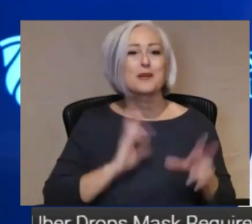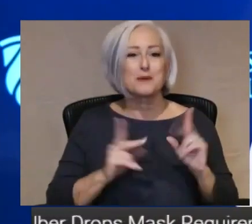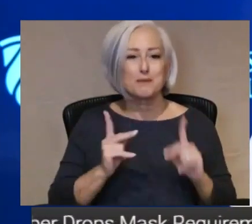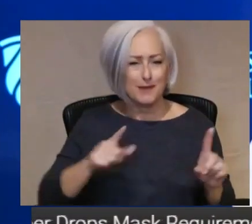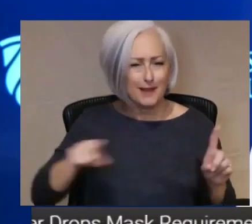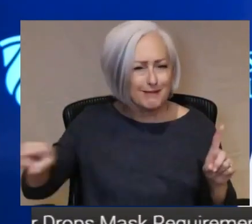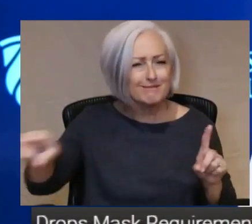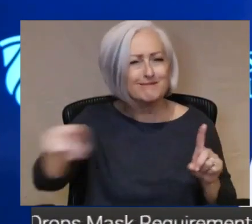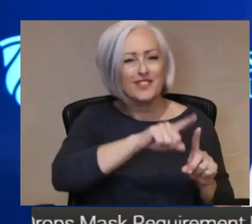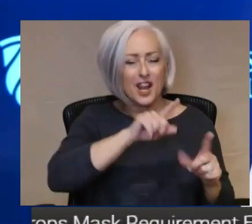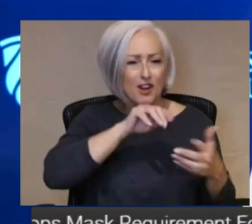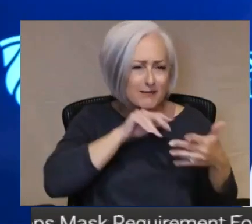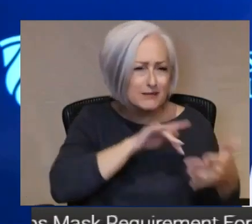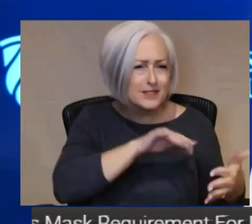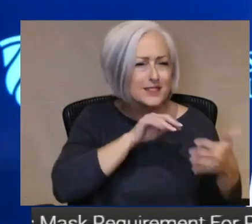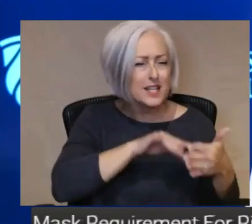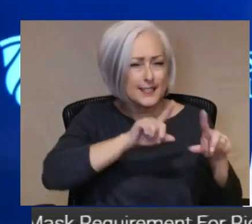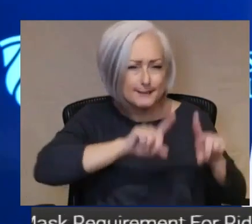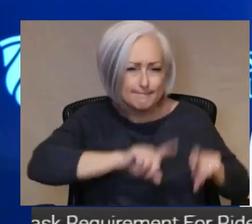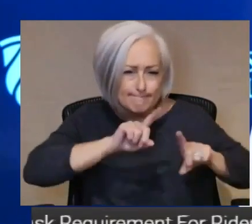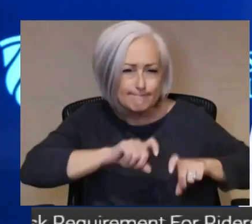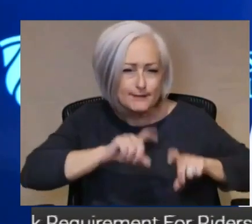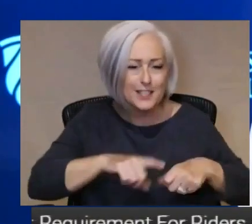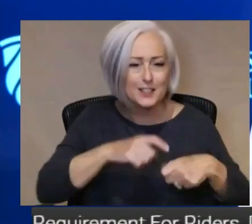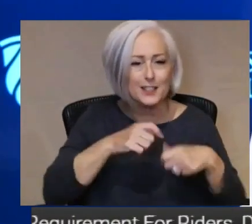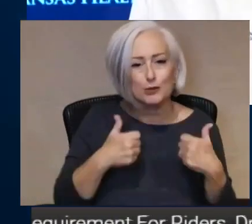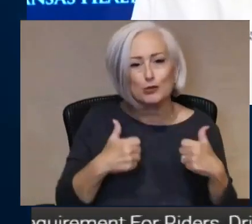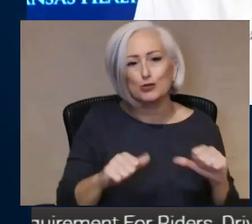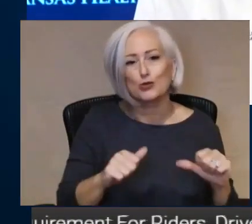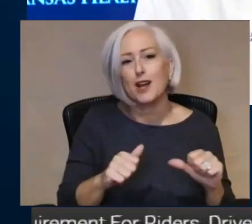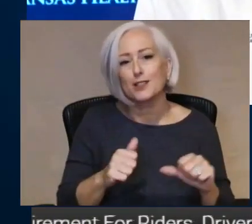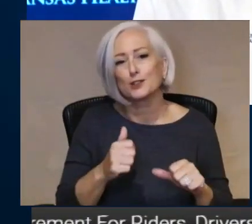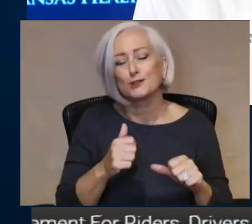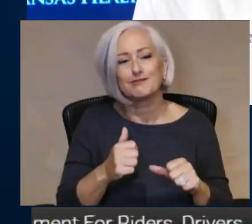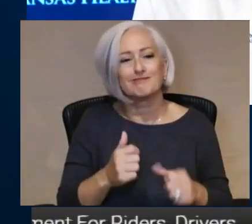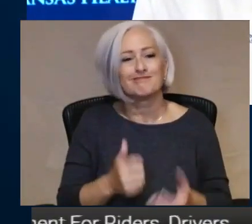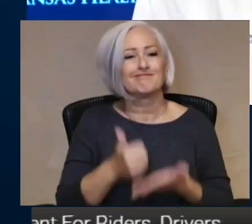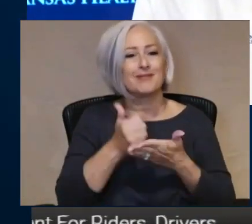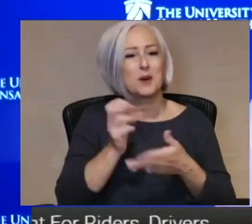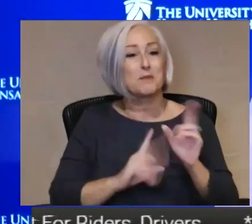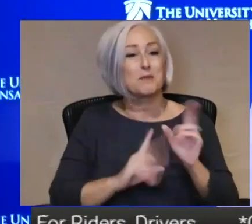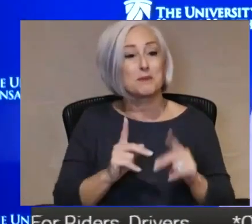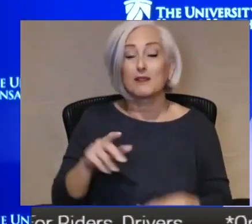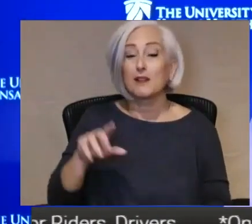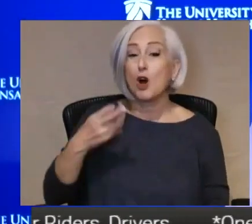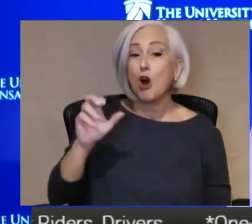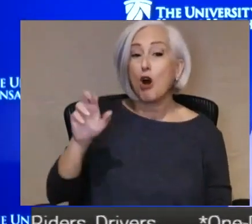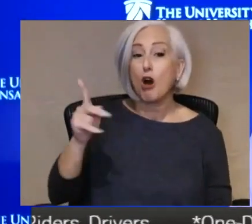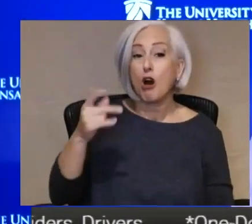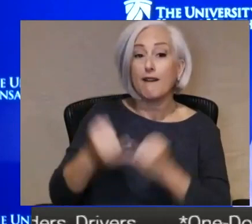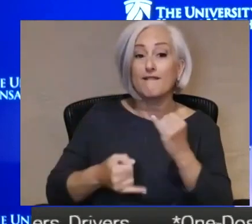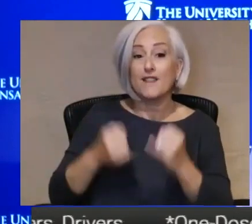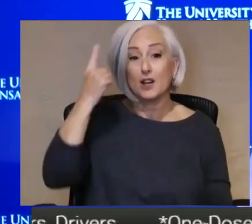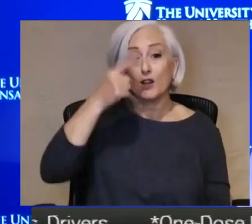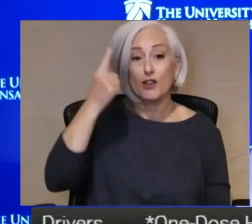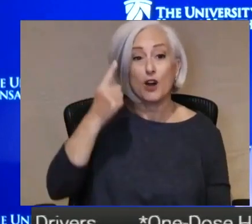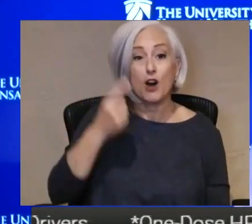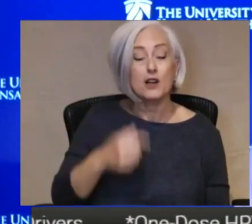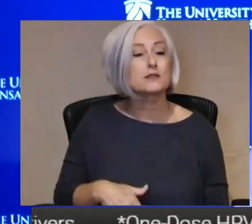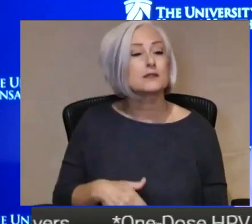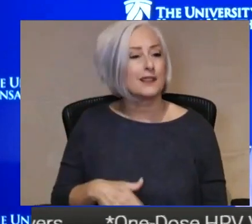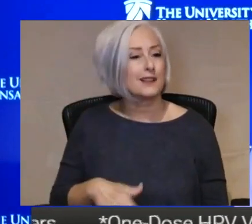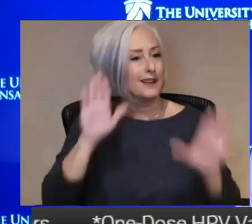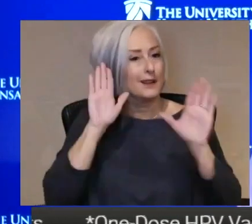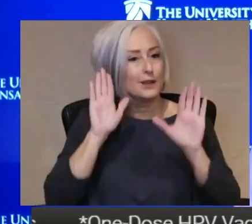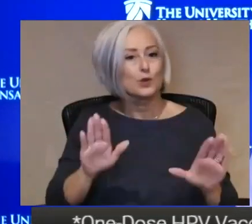cures and trying to find ways to help take care of folks. Hawk, final thoughts? Yeah, you know, again, I think that's a great answer about great